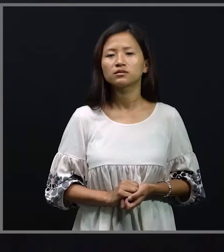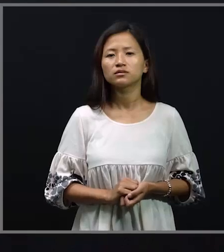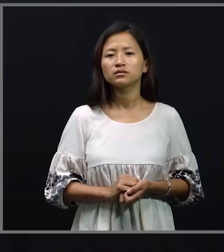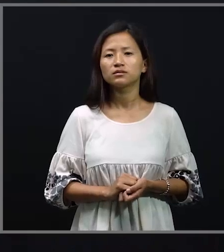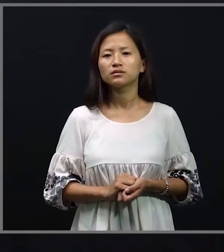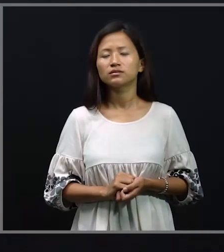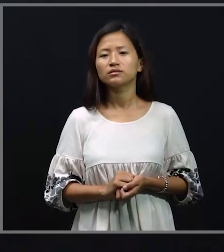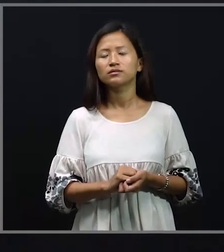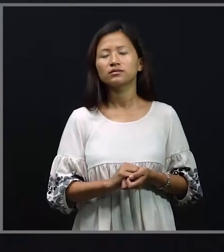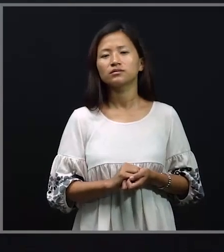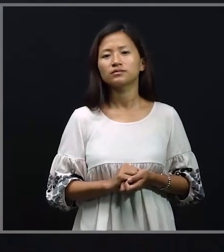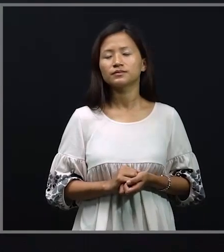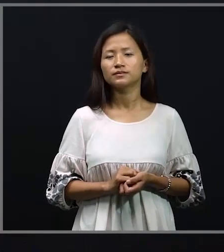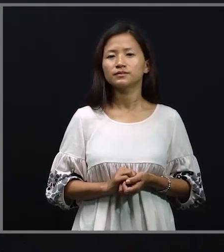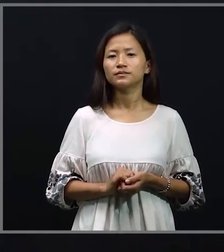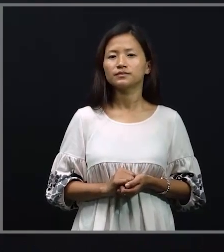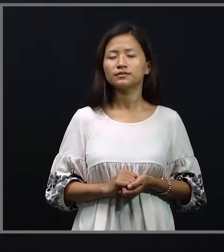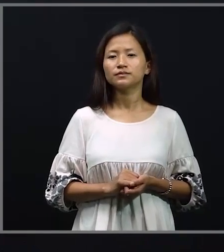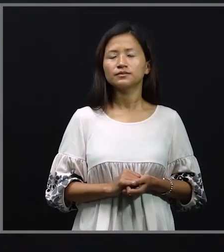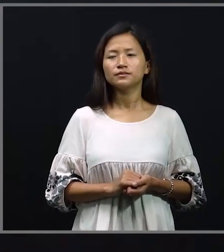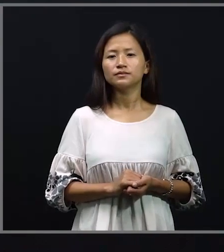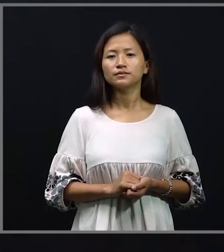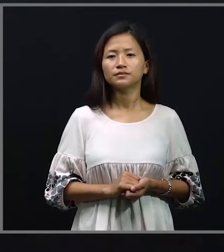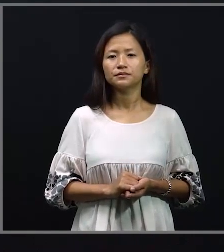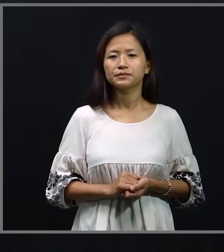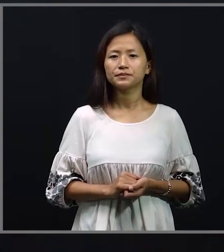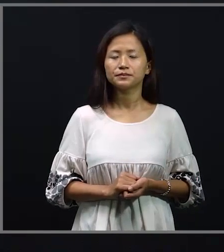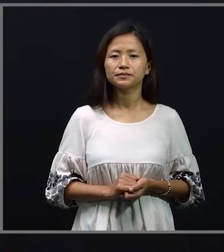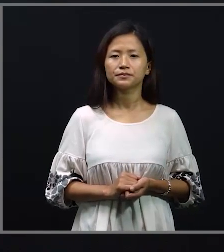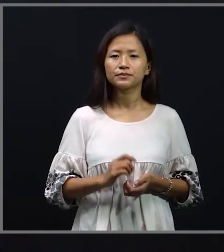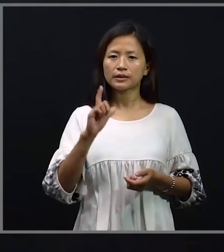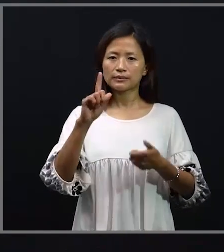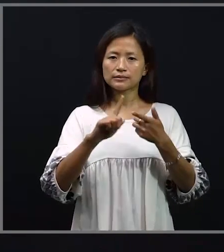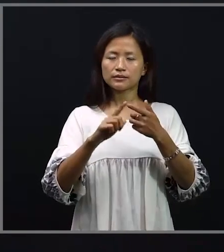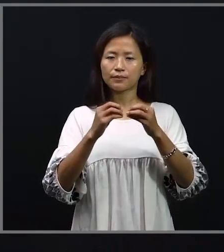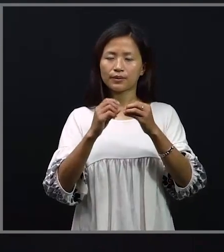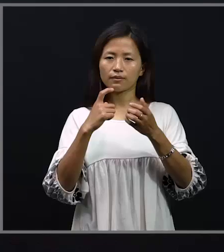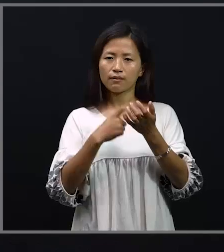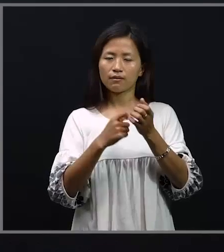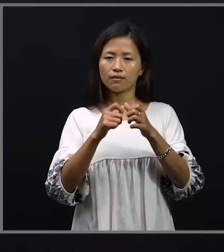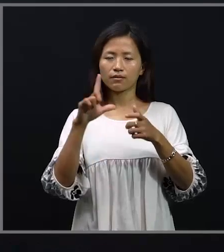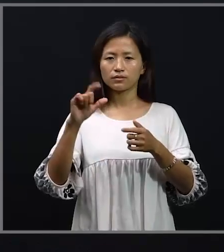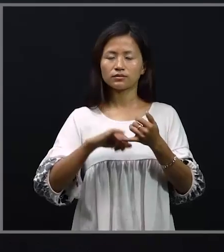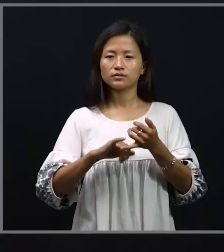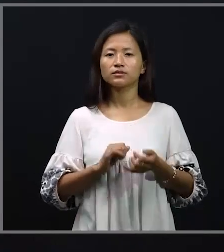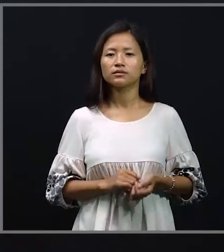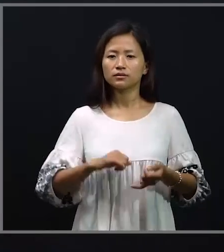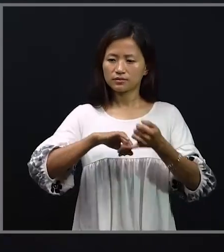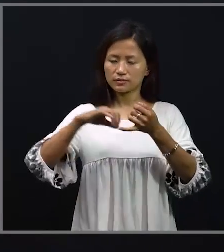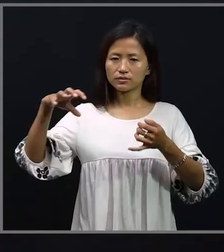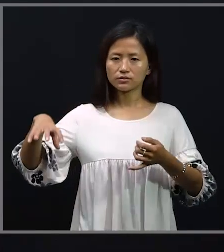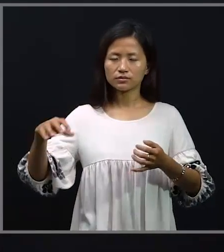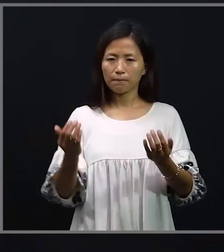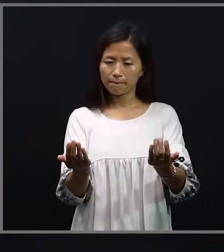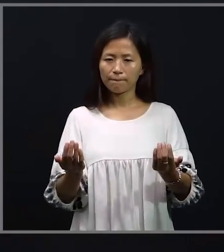over the weaker sections of the society. So the liberals say that state is there to